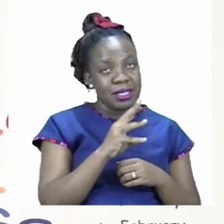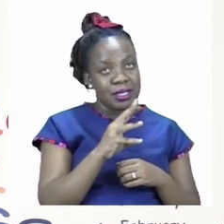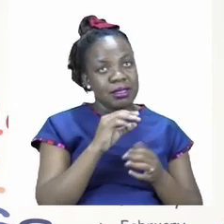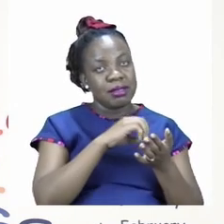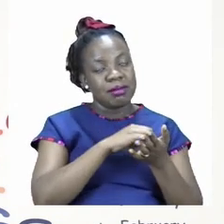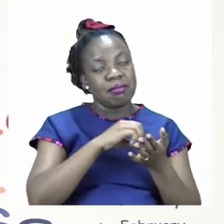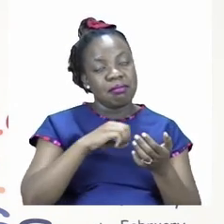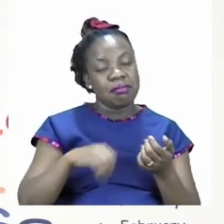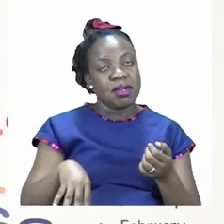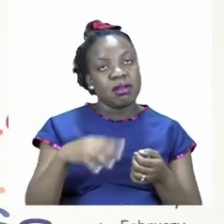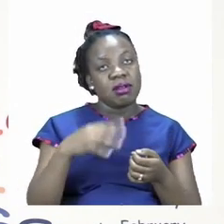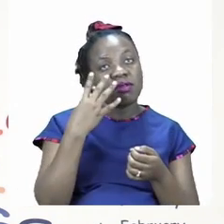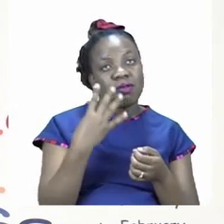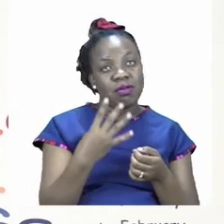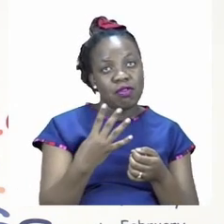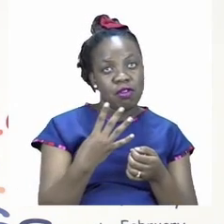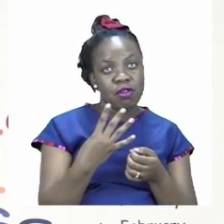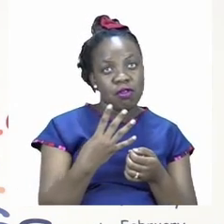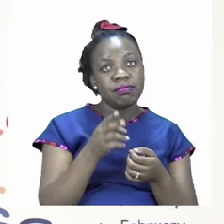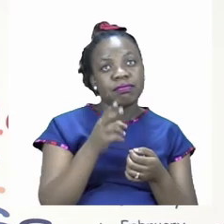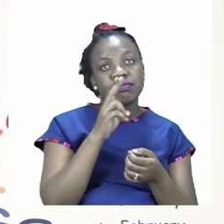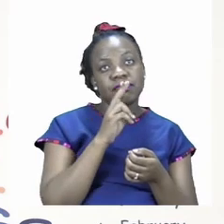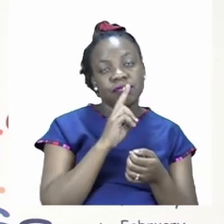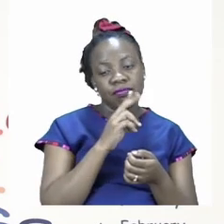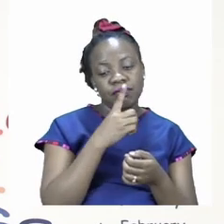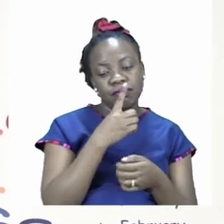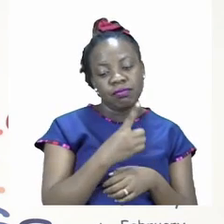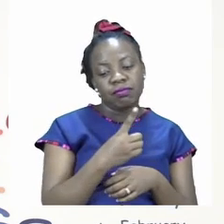away 4, is 12.